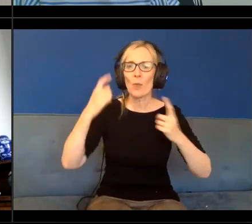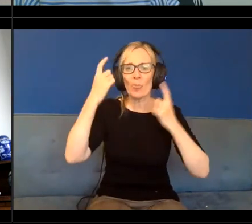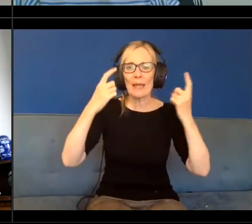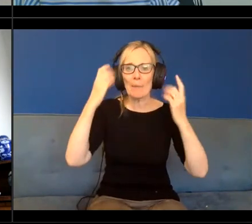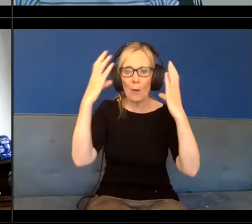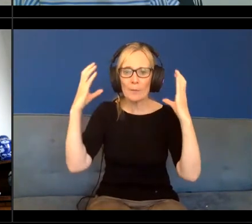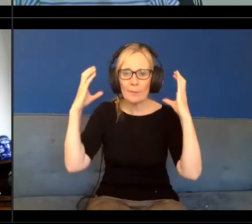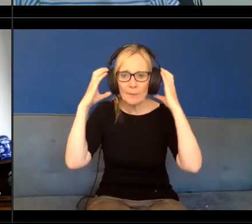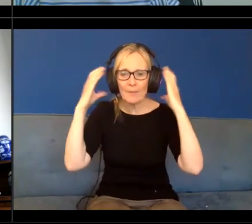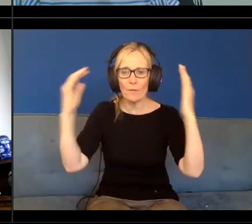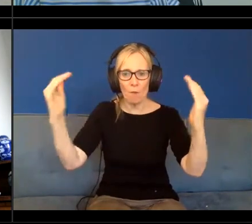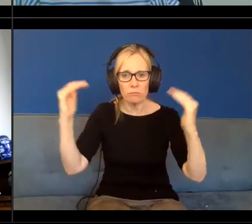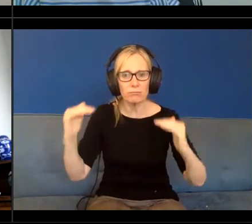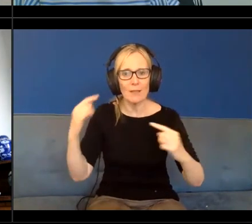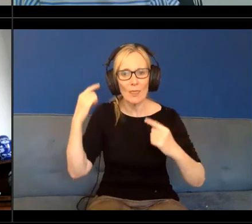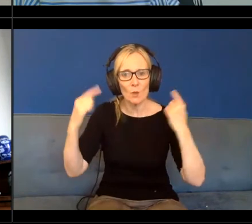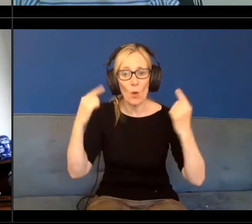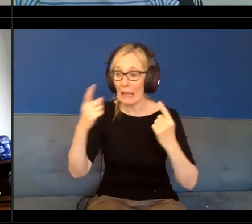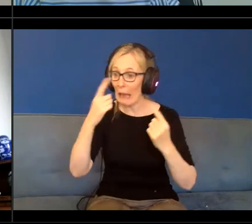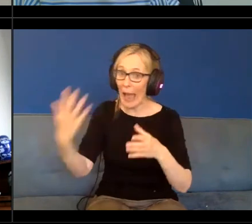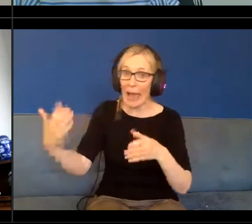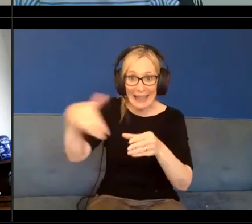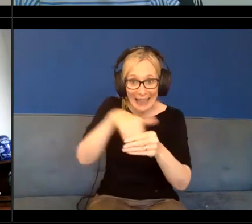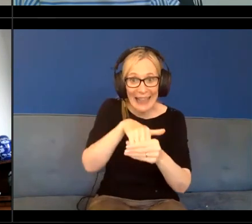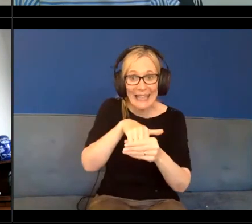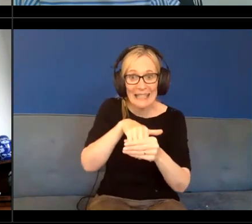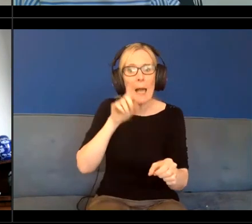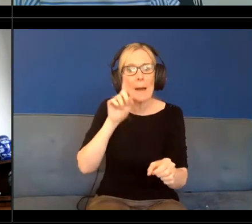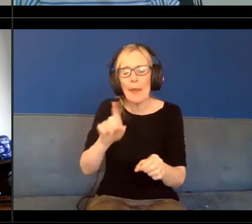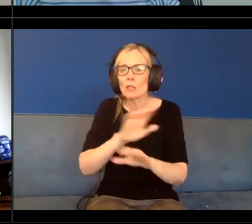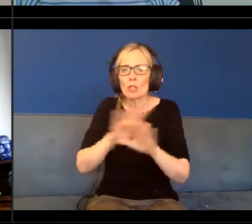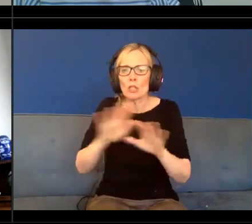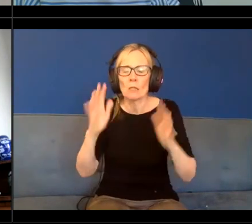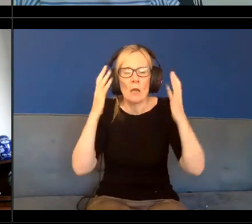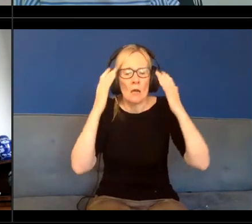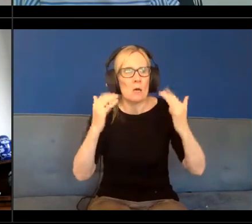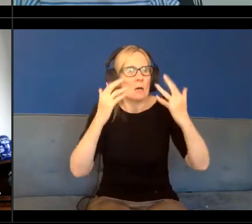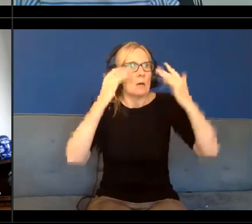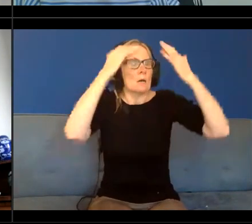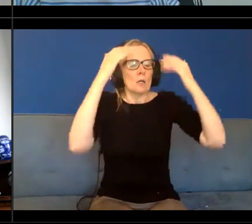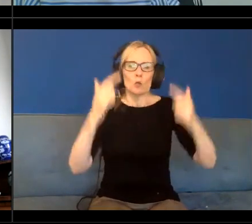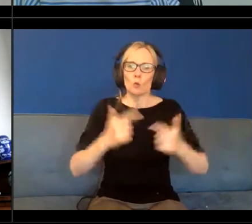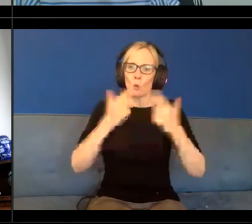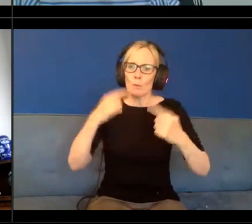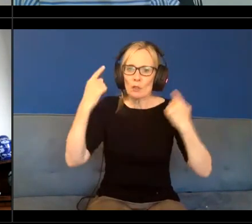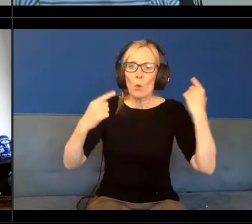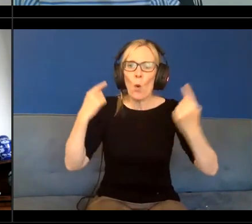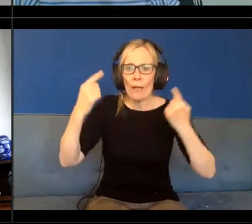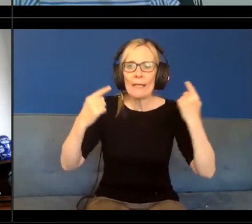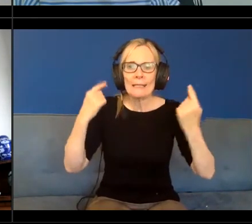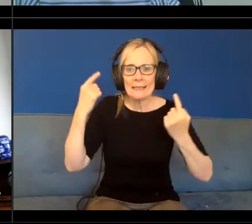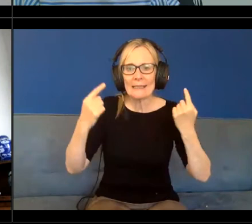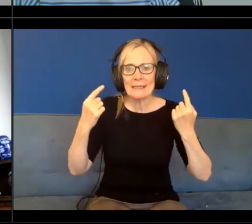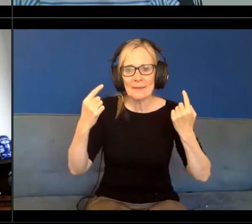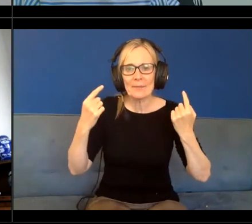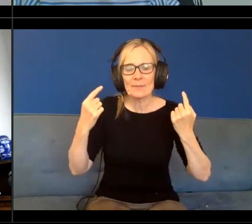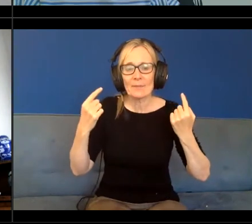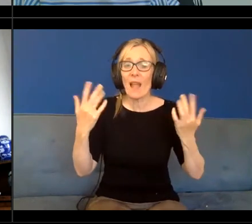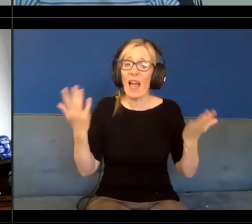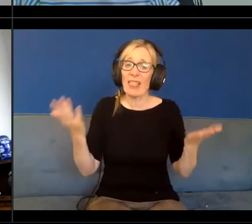tone it down a bit so they can still participate, but they're not you know, blasted with the sound. And then